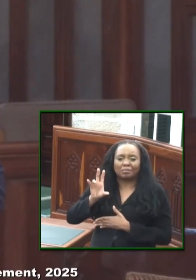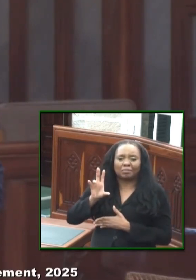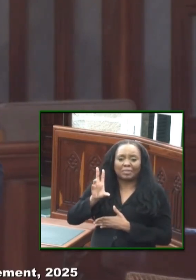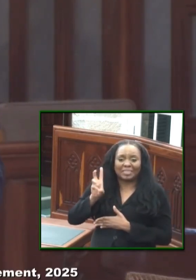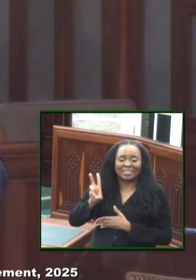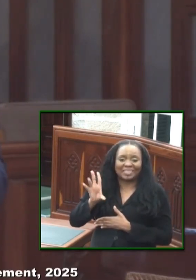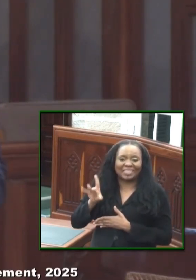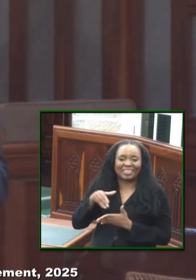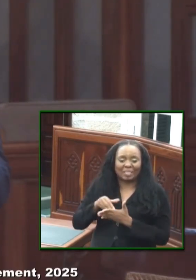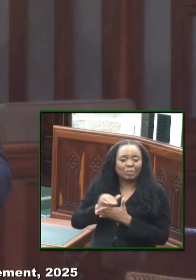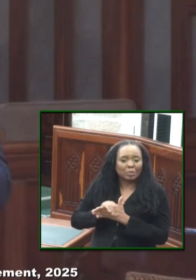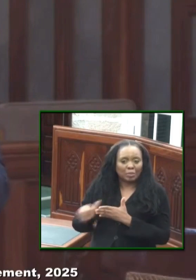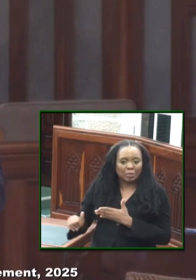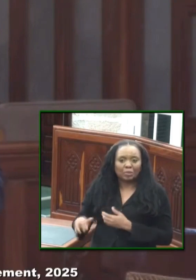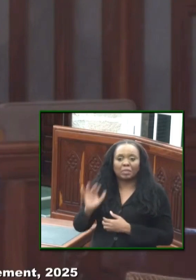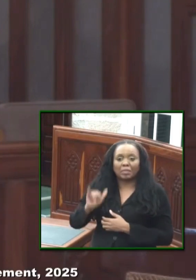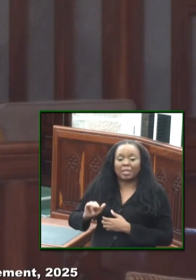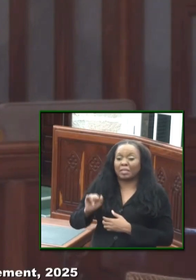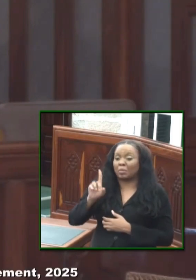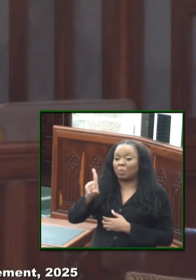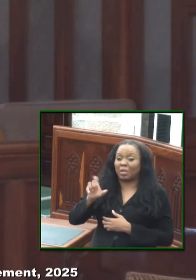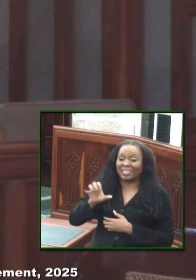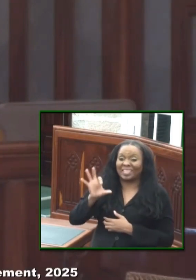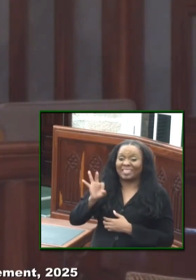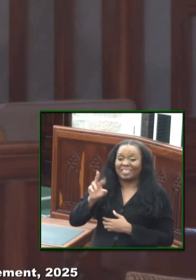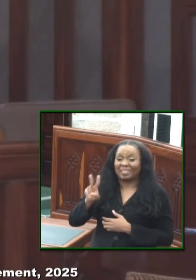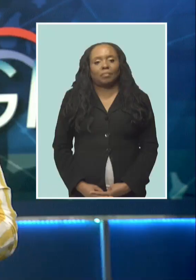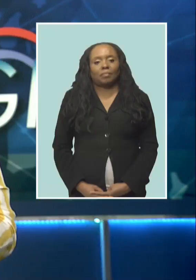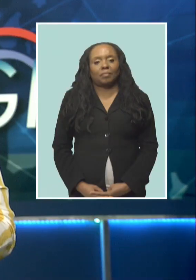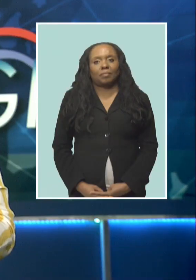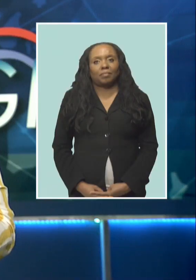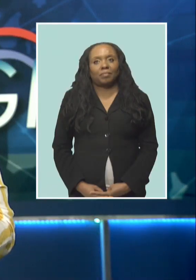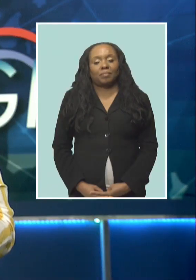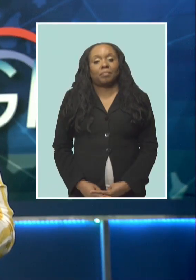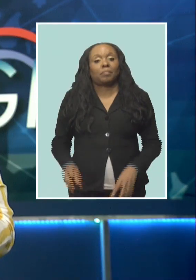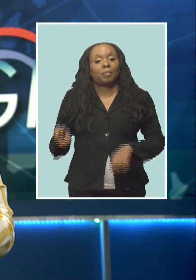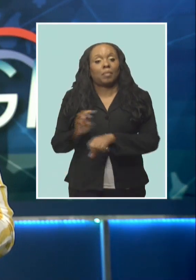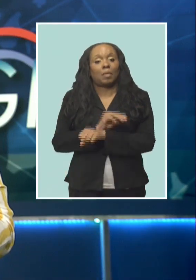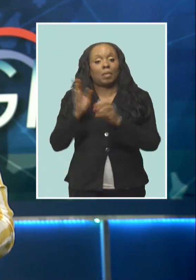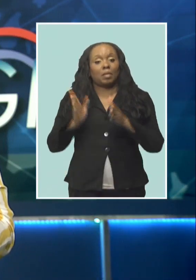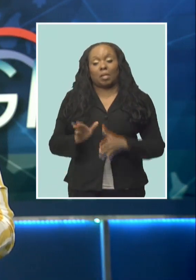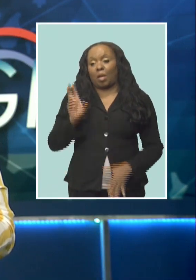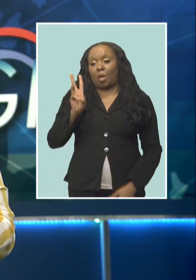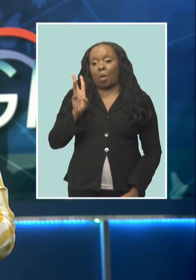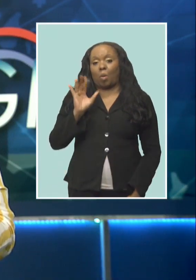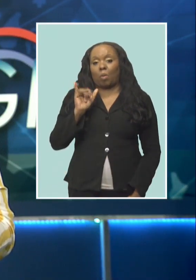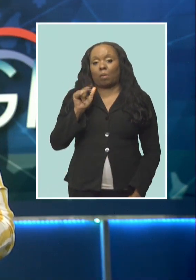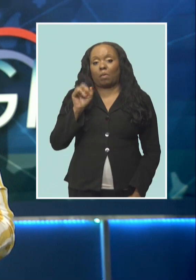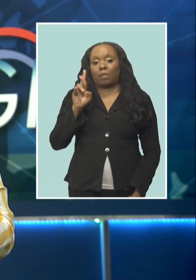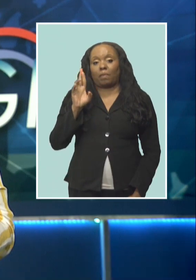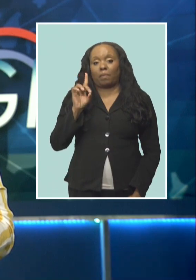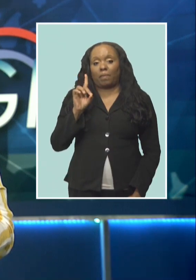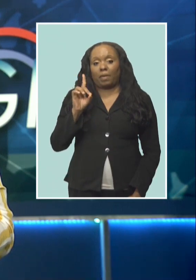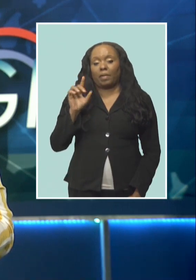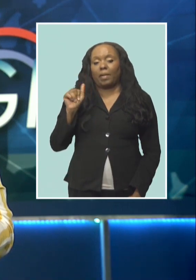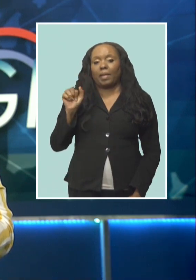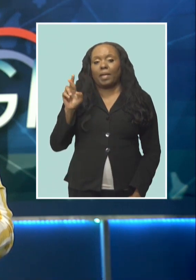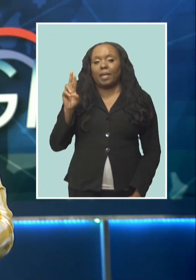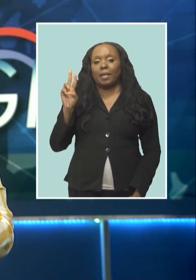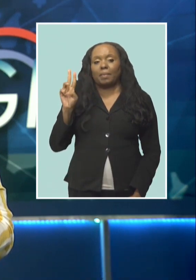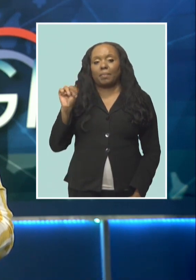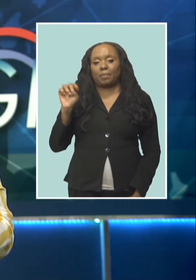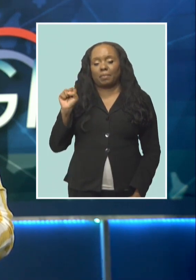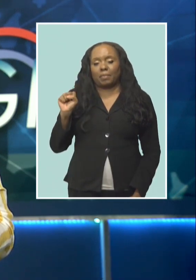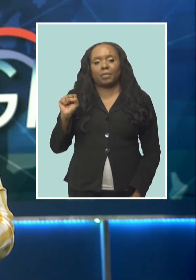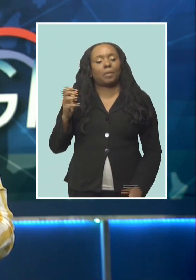$1,768,000, a 192% increase. Minister of Home Affairs and Information Wilfred Abrams